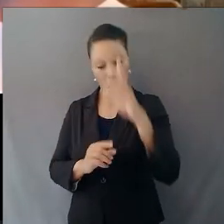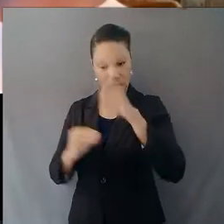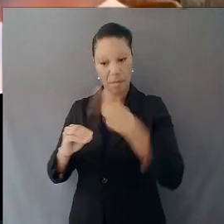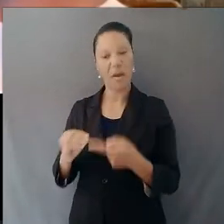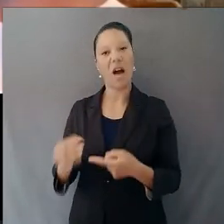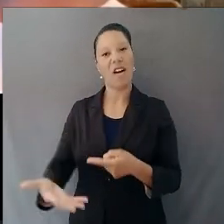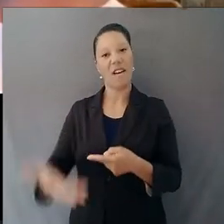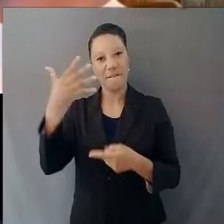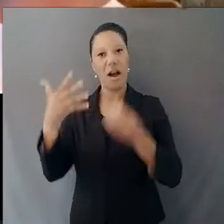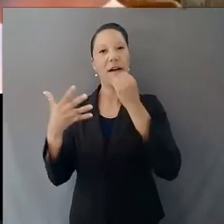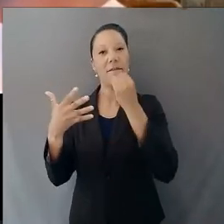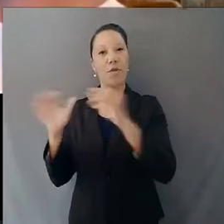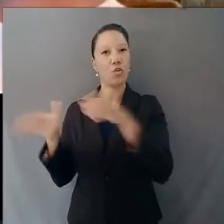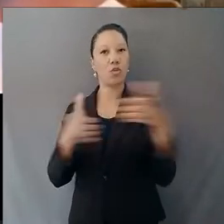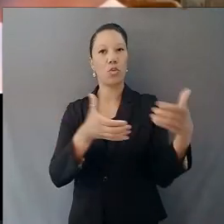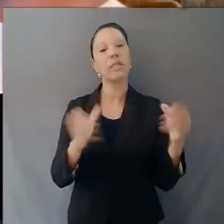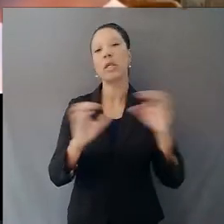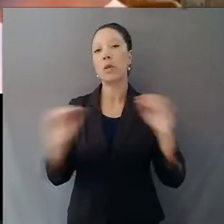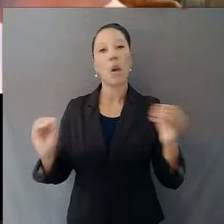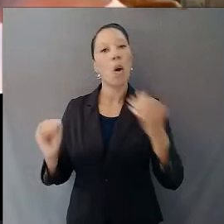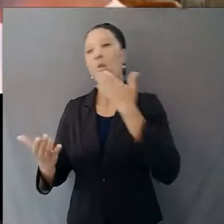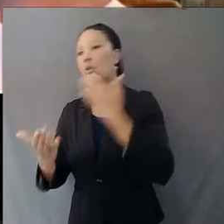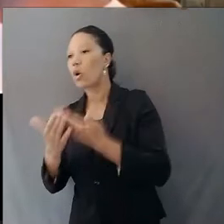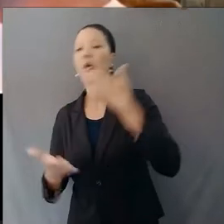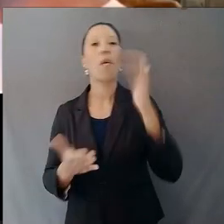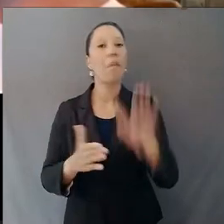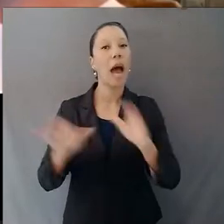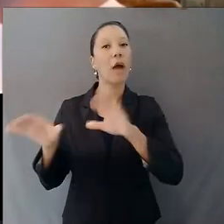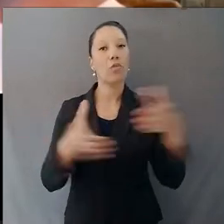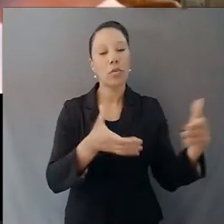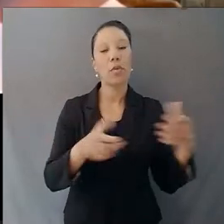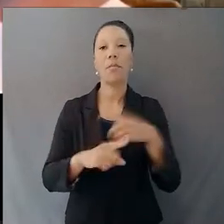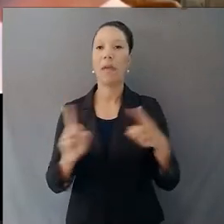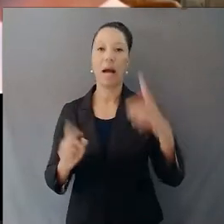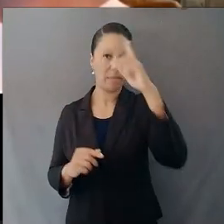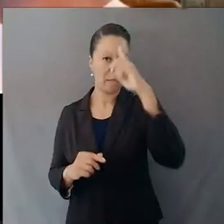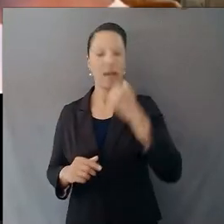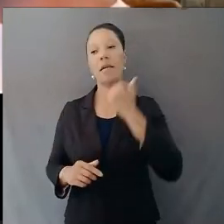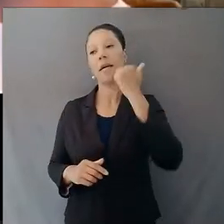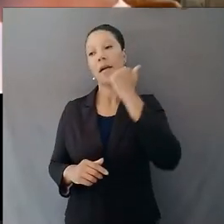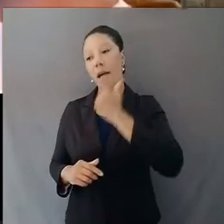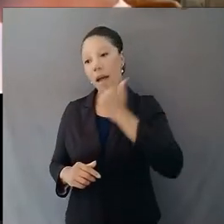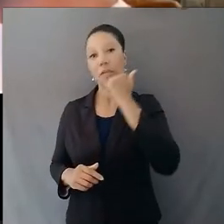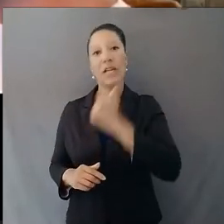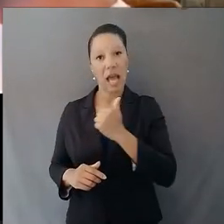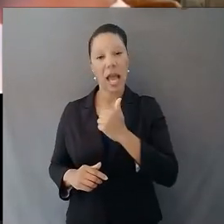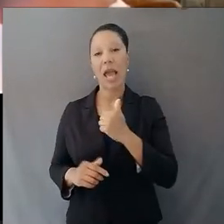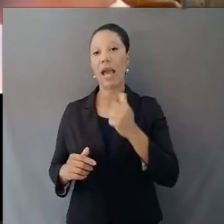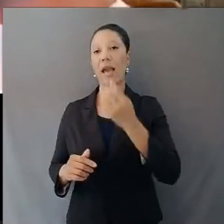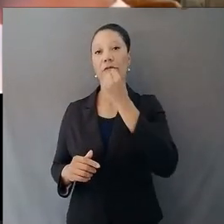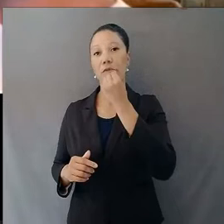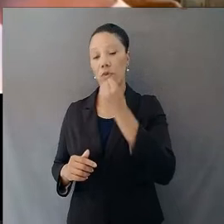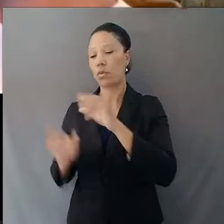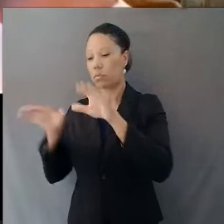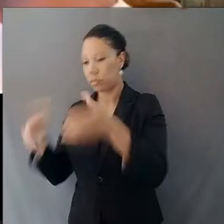because I think all foods can fit into our diet. Instead, I put them into categories of everyday, occasional, and seldom foods. So focus